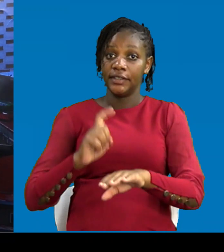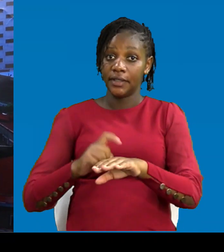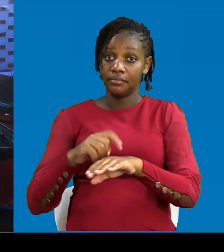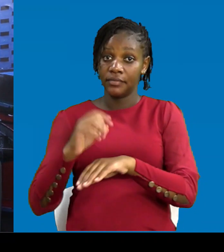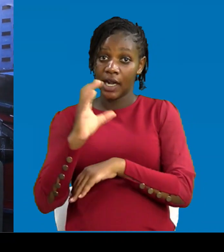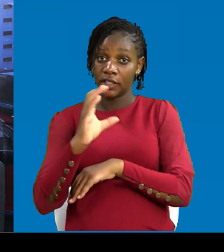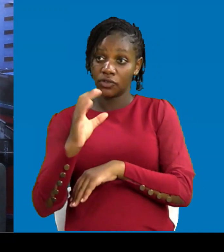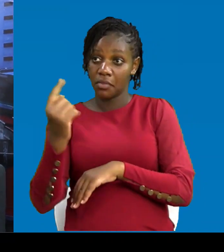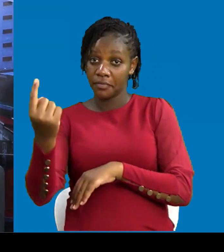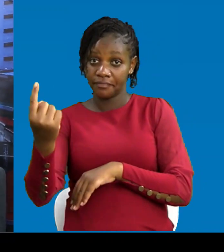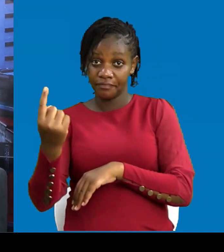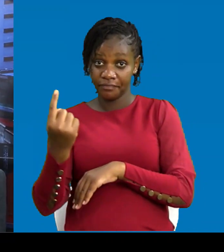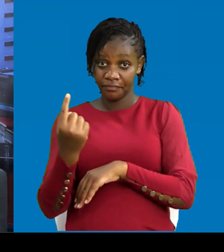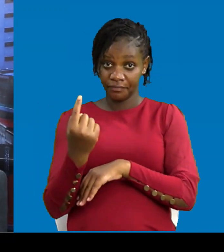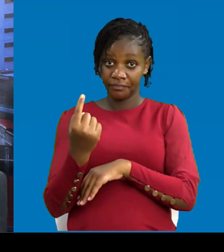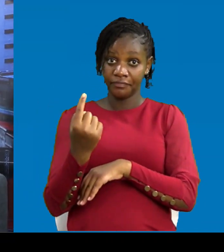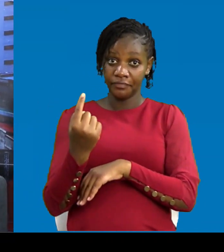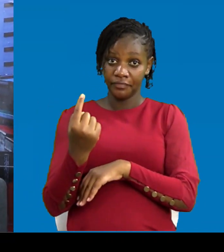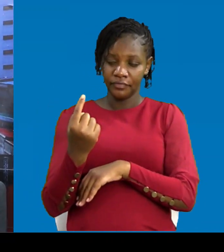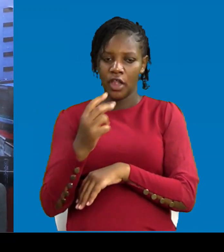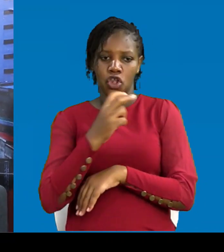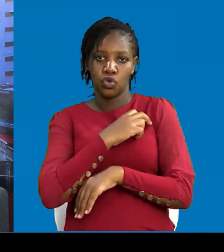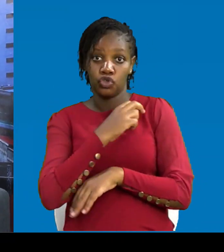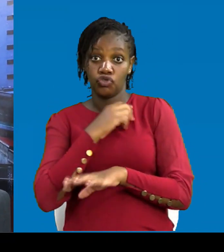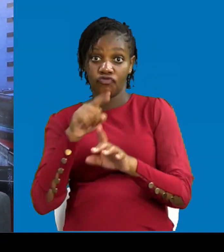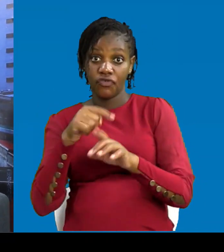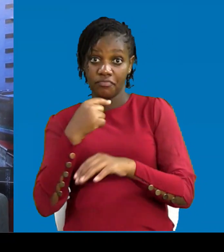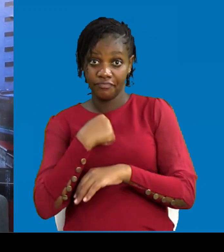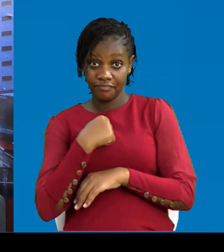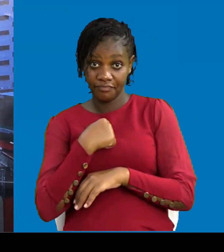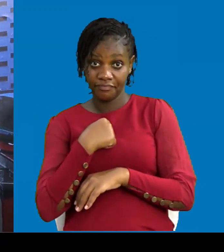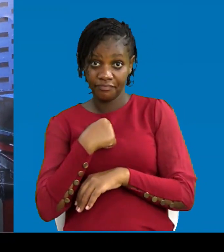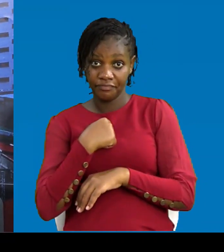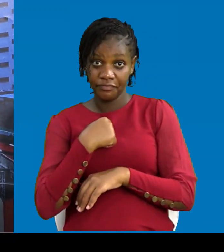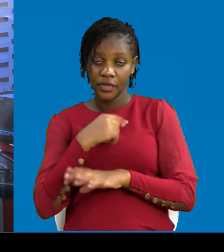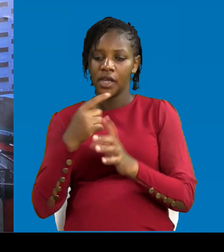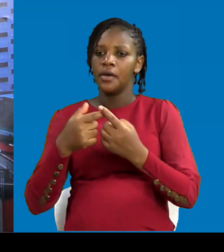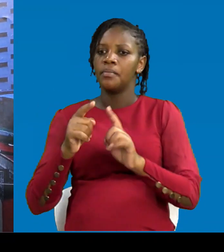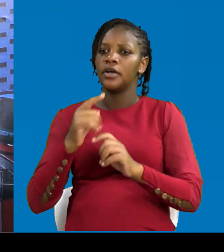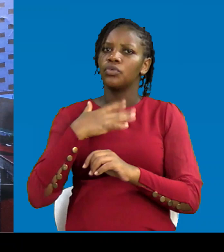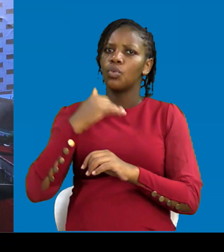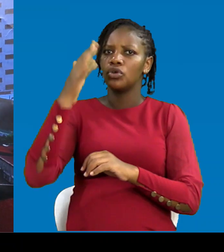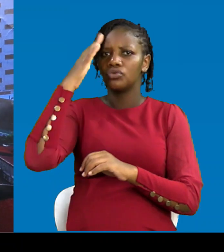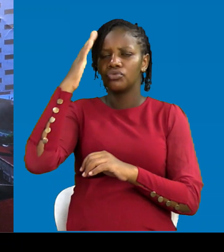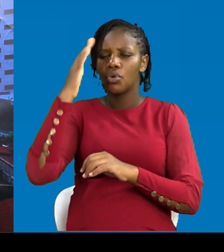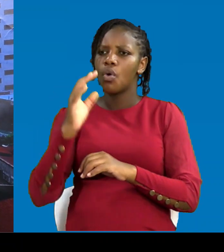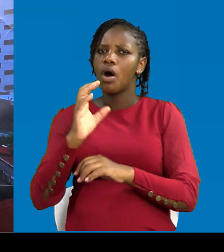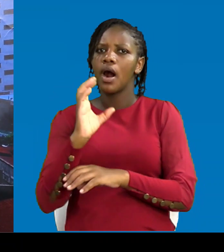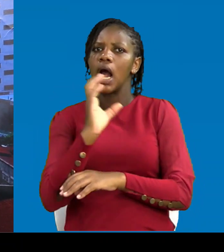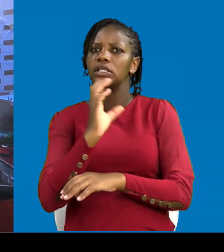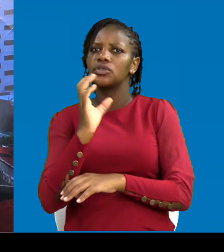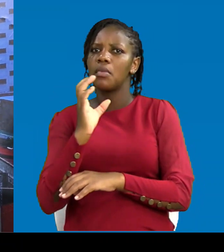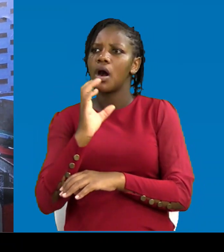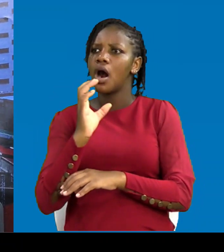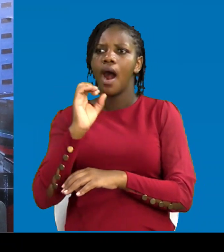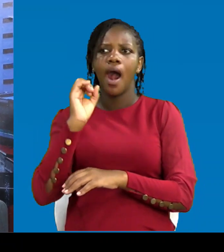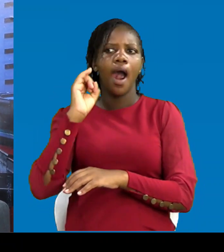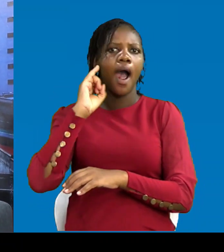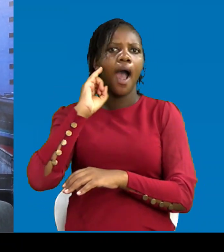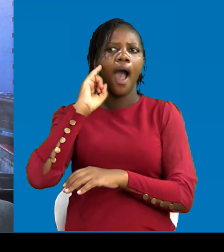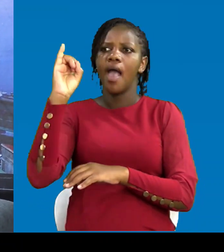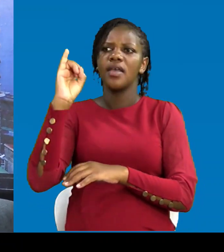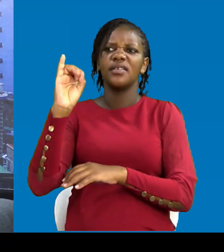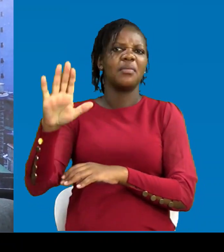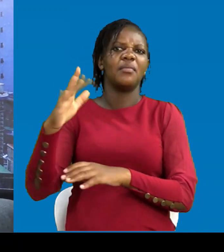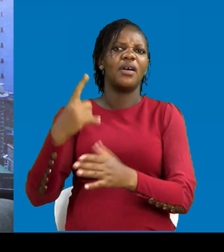out. So, what we'd want to know is, do they have a vision of what the look they're going